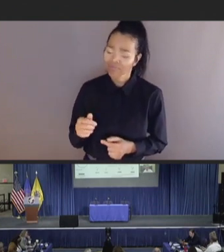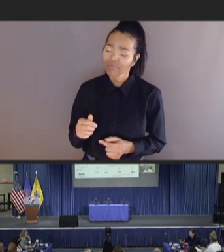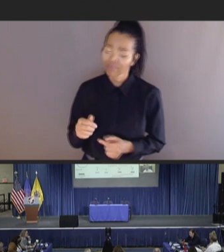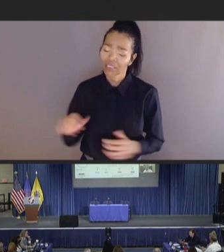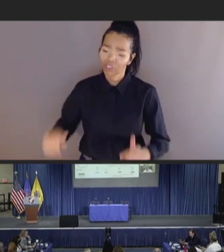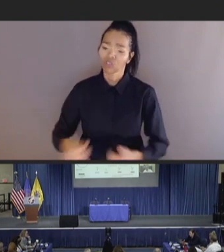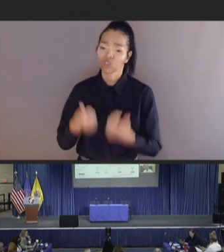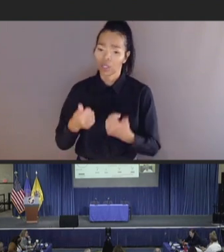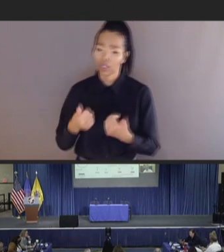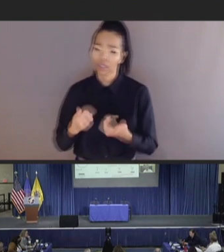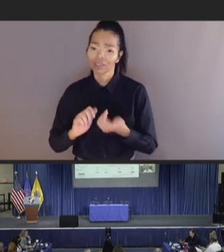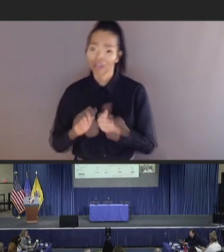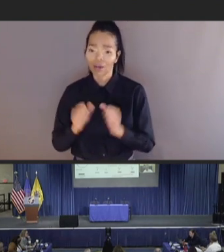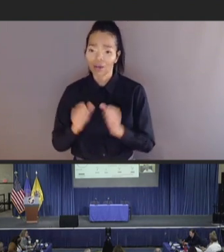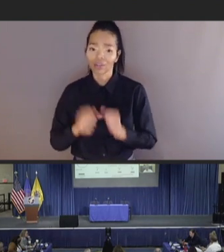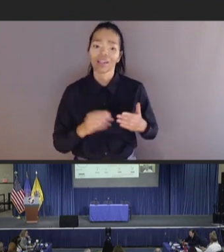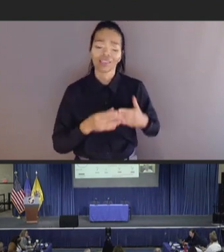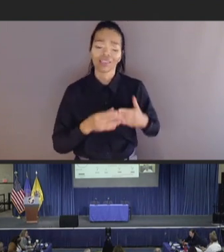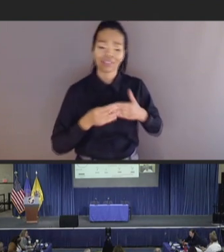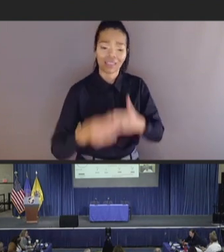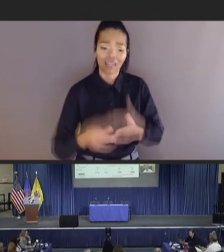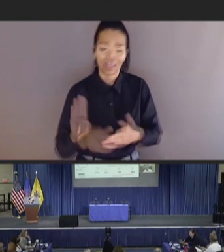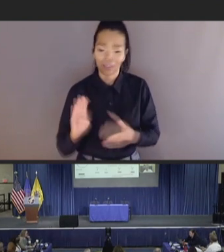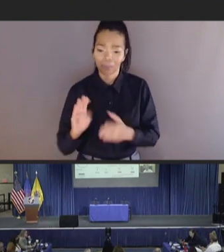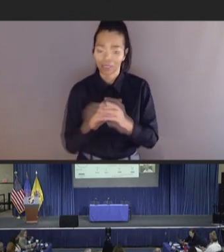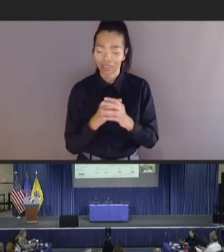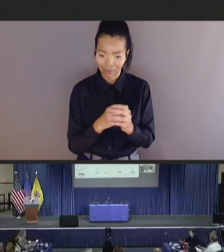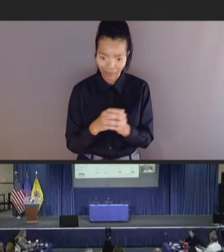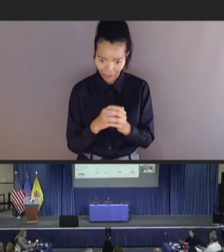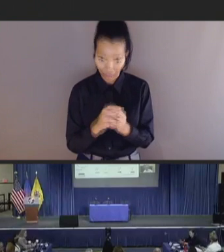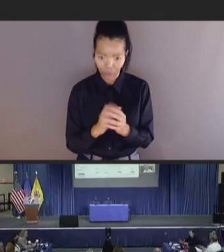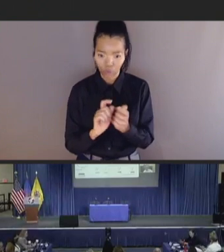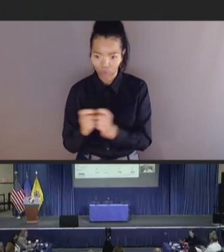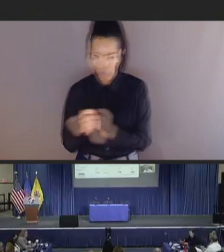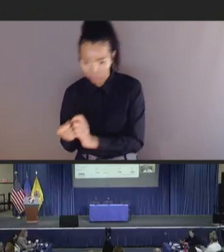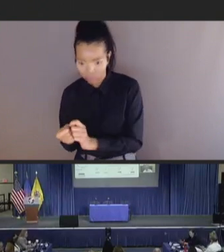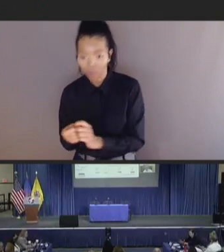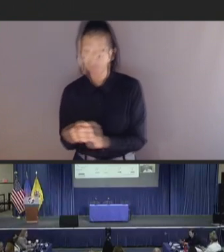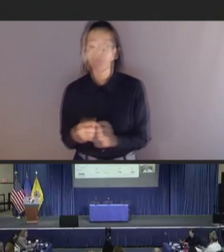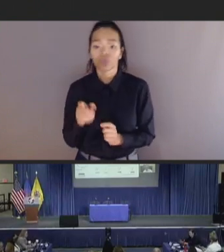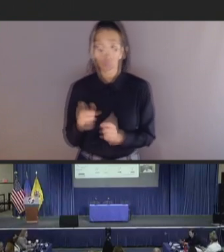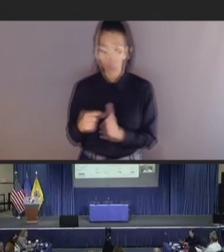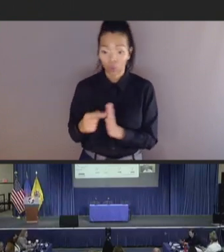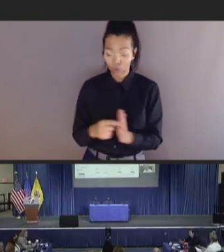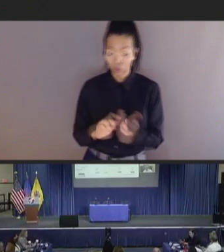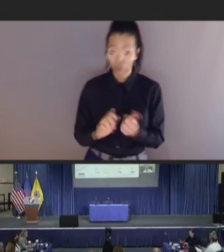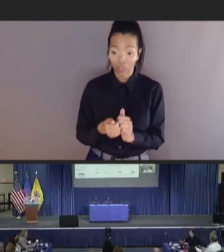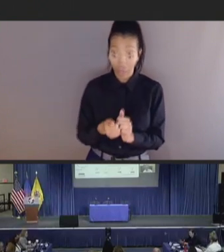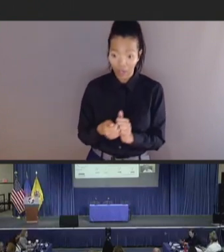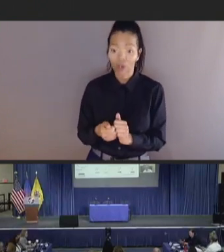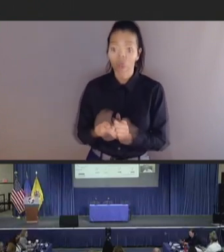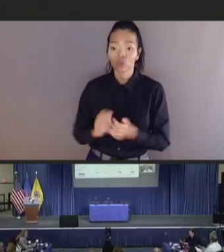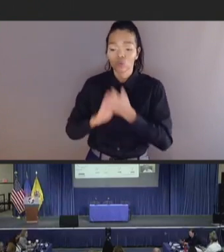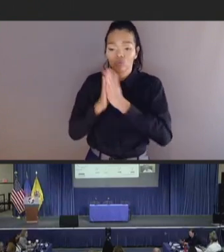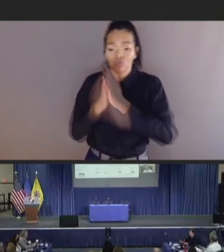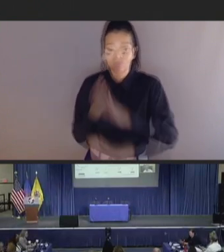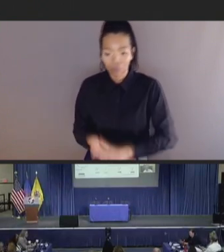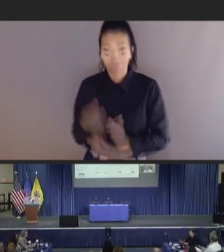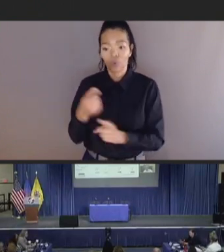how we can guide those B cells toward the differentiation and how we can guide them through acquiring the right mutations in the